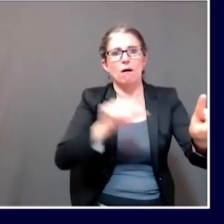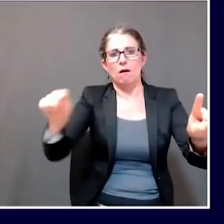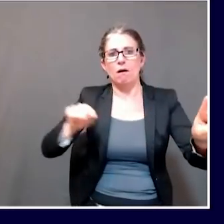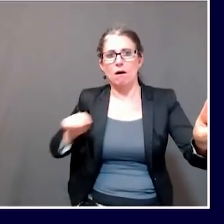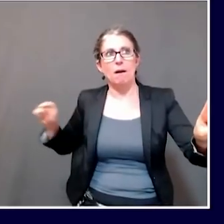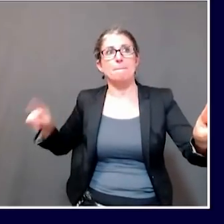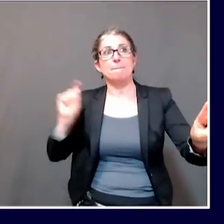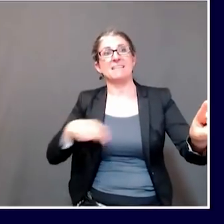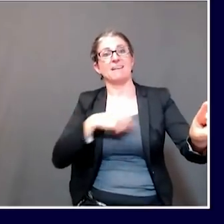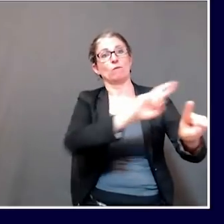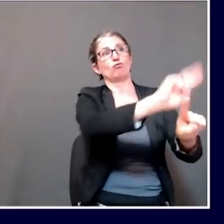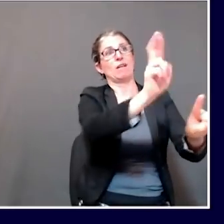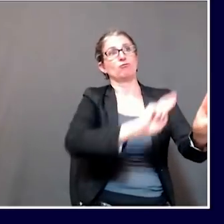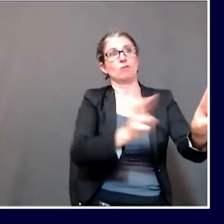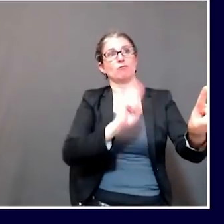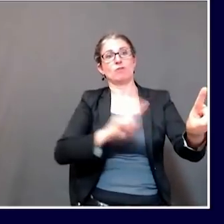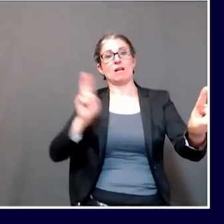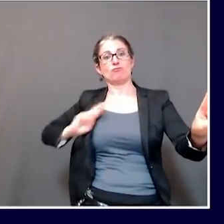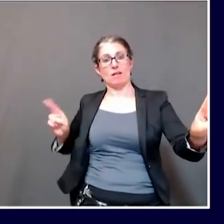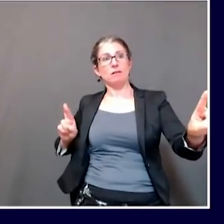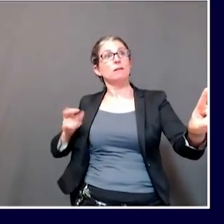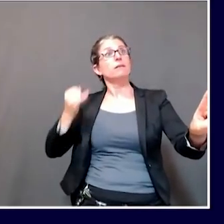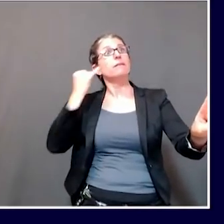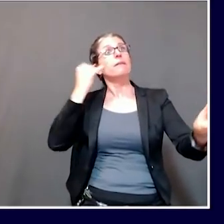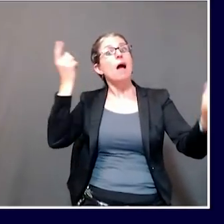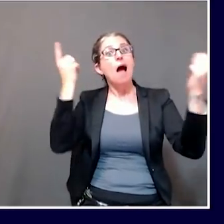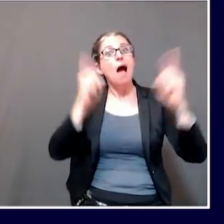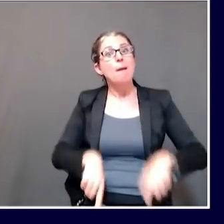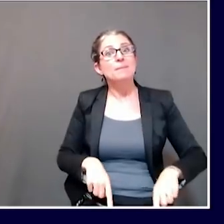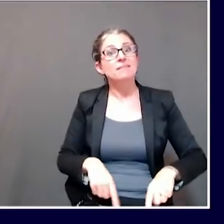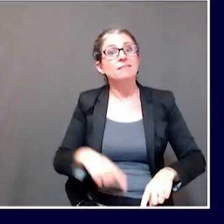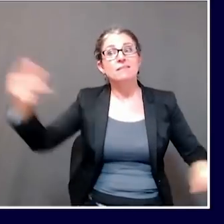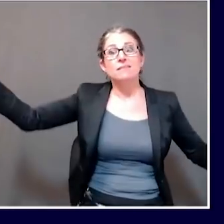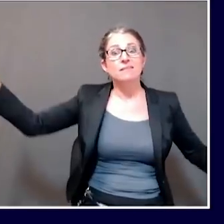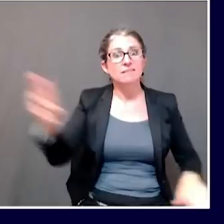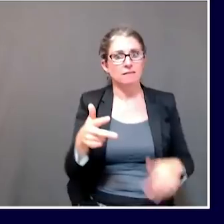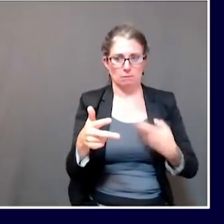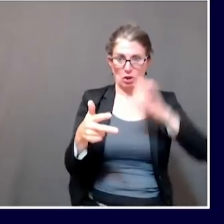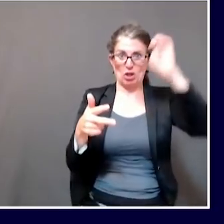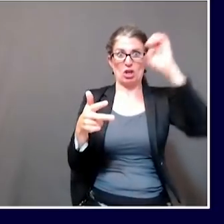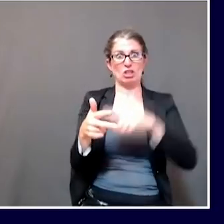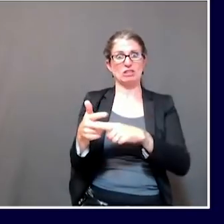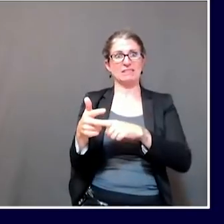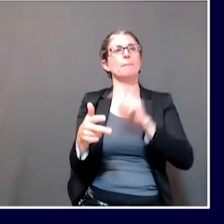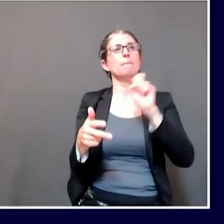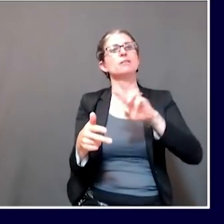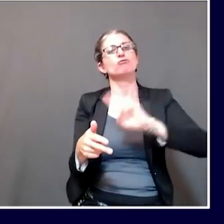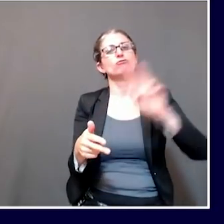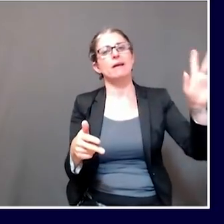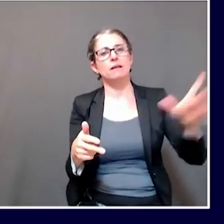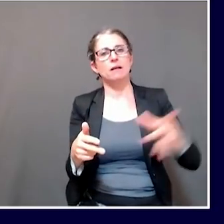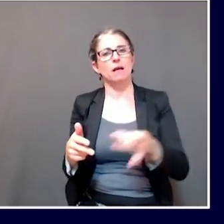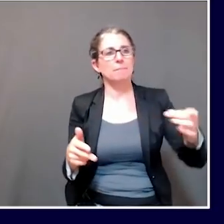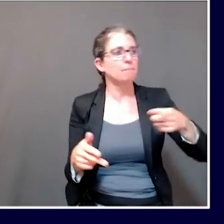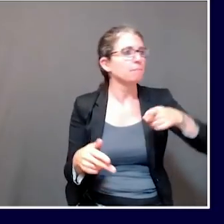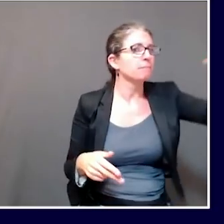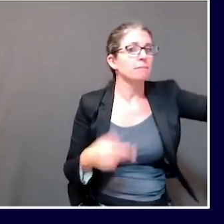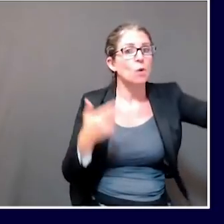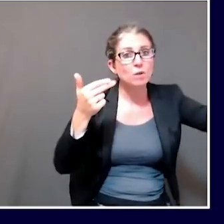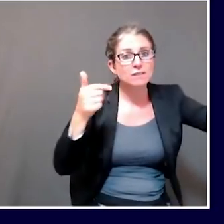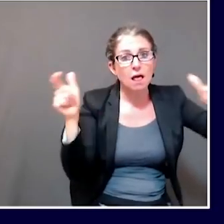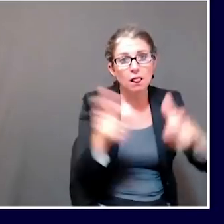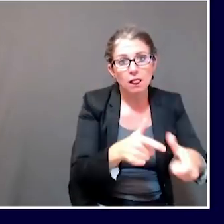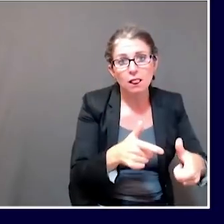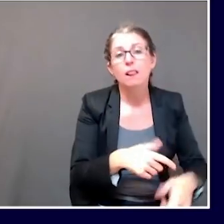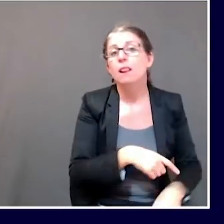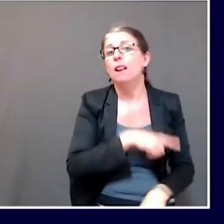passengers requires emergency transport, as well as hotel accommodations, as well as medical evaluation, that the